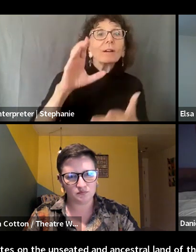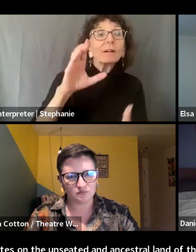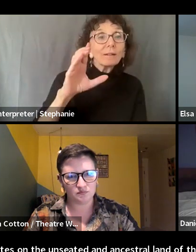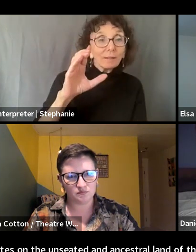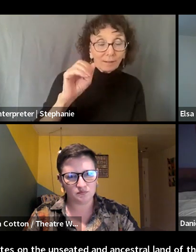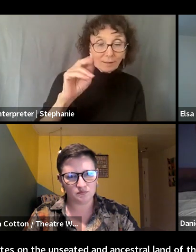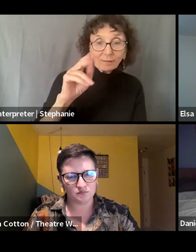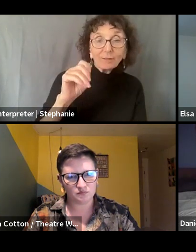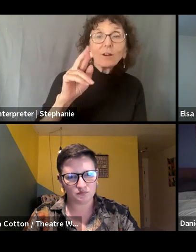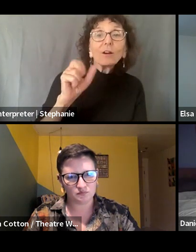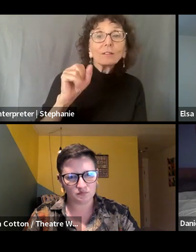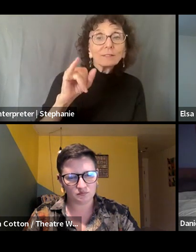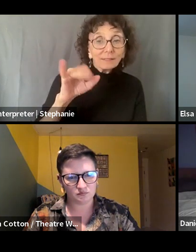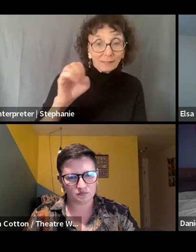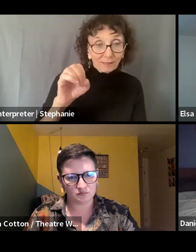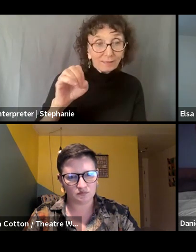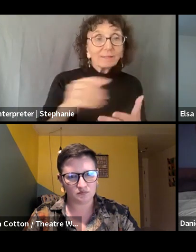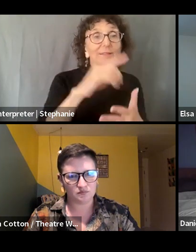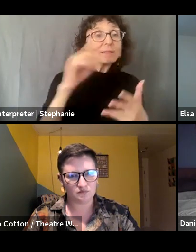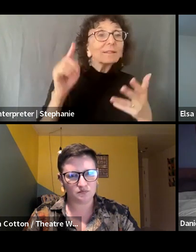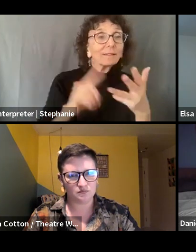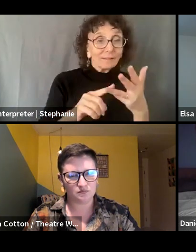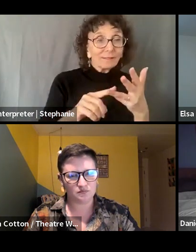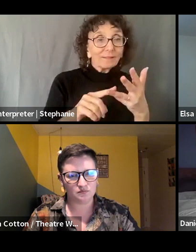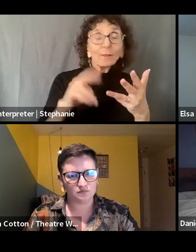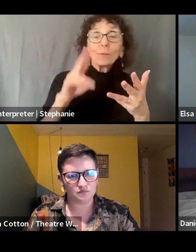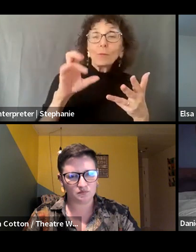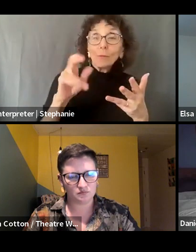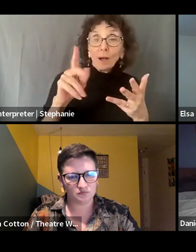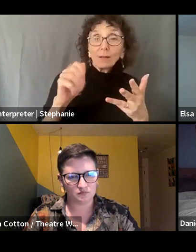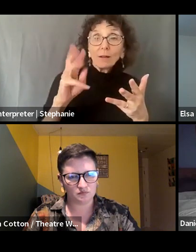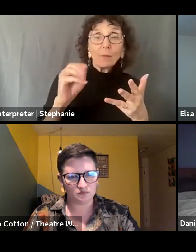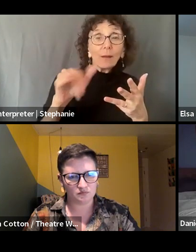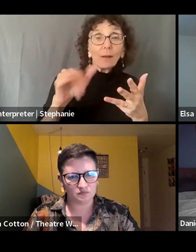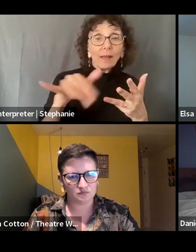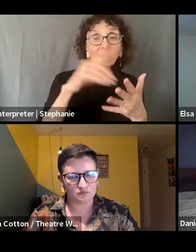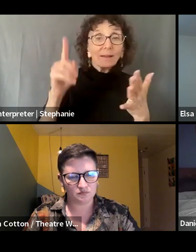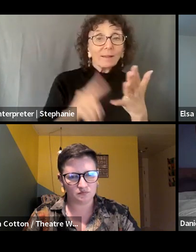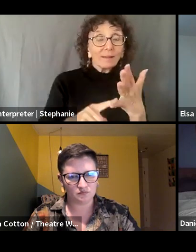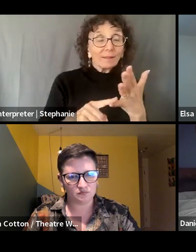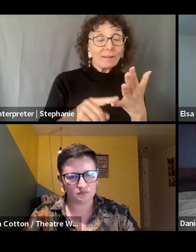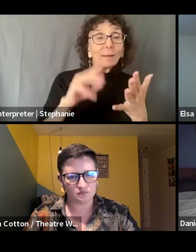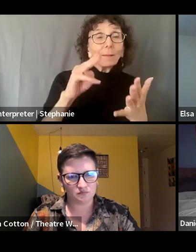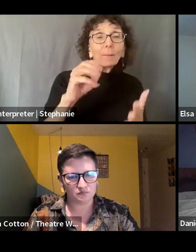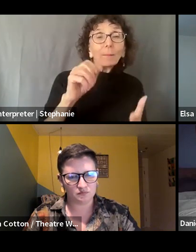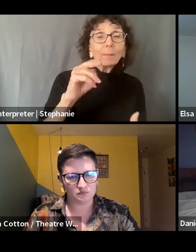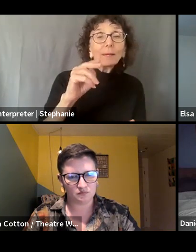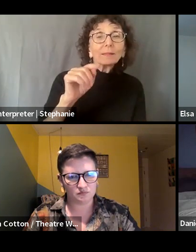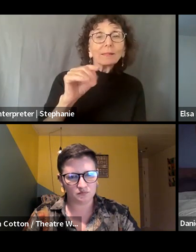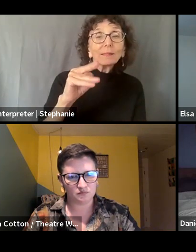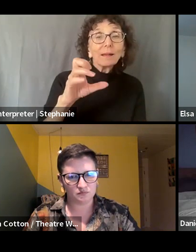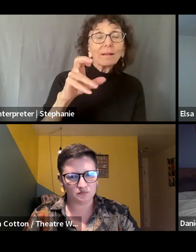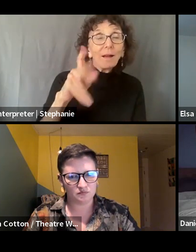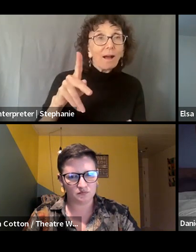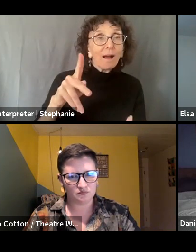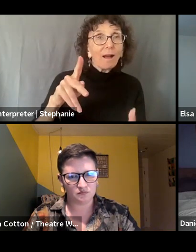Canarsie, Rockaway, and Matinacock communities.